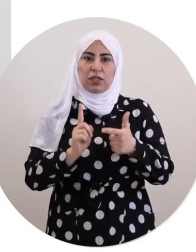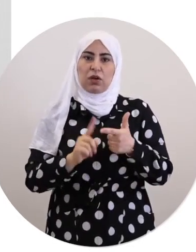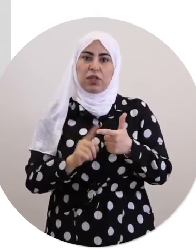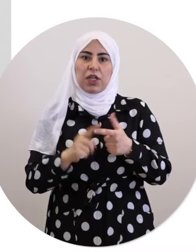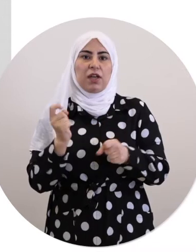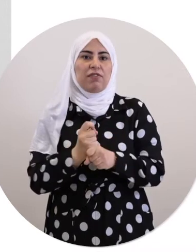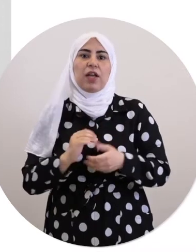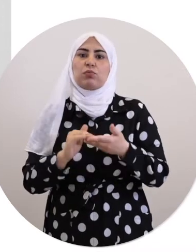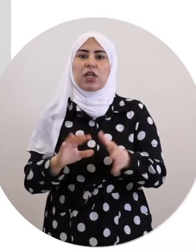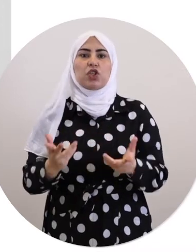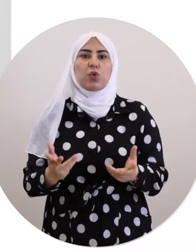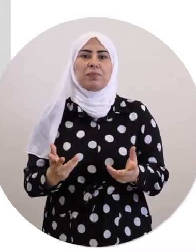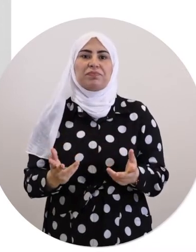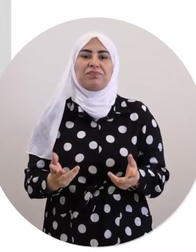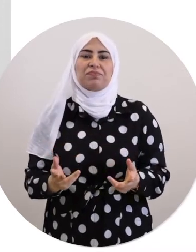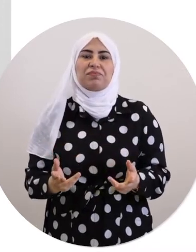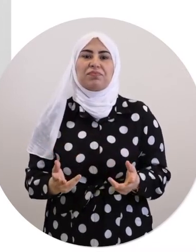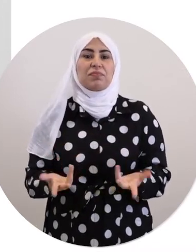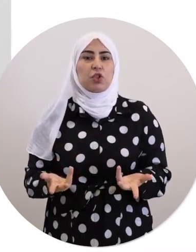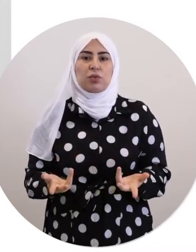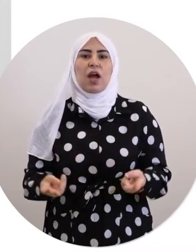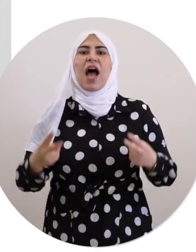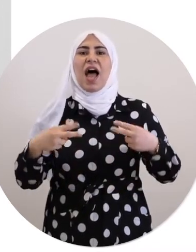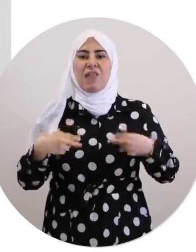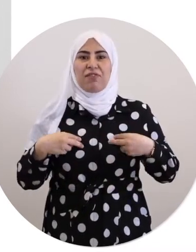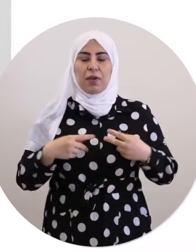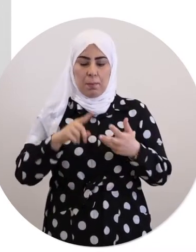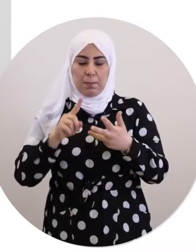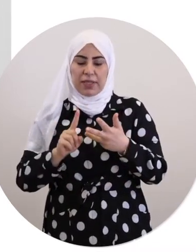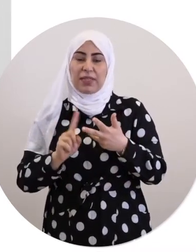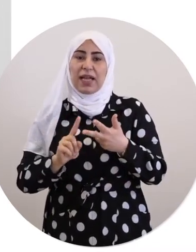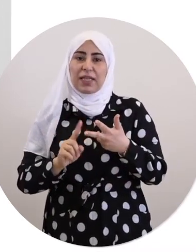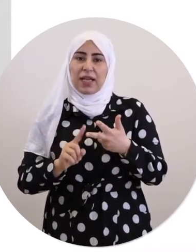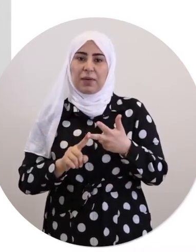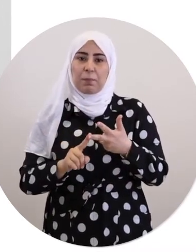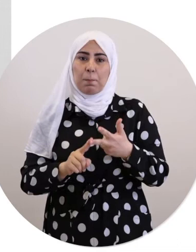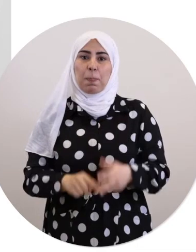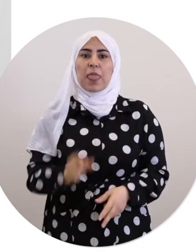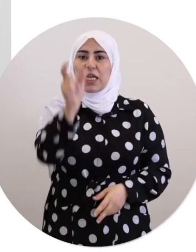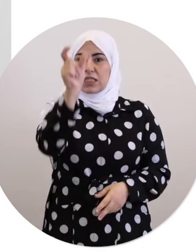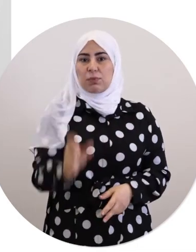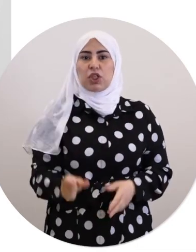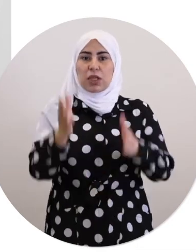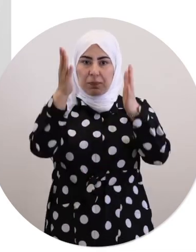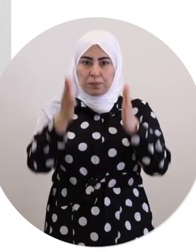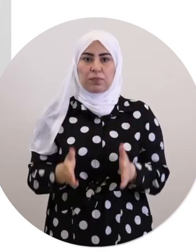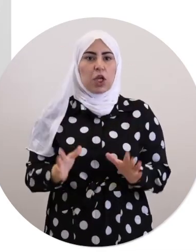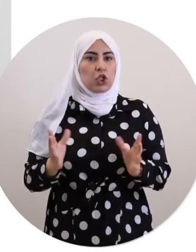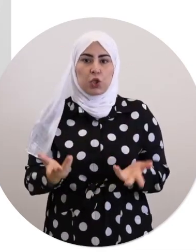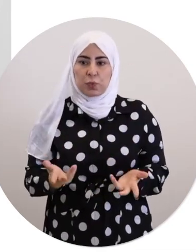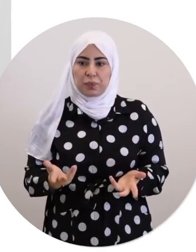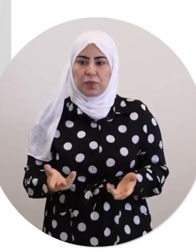add? Our auxiliary, exactly, which is what? Let's have. Never have I, the subject,